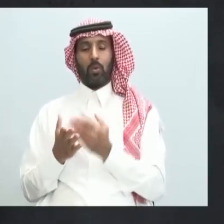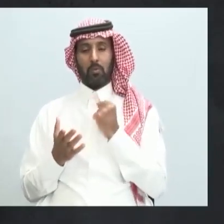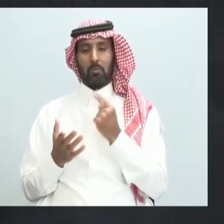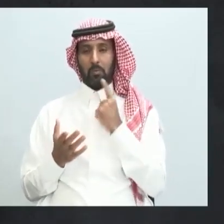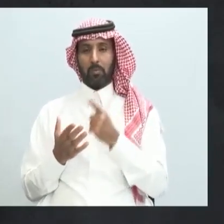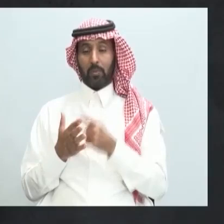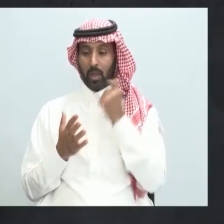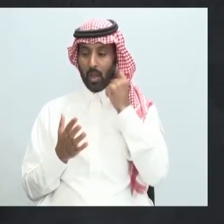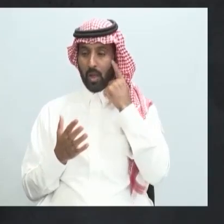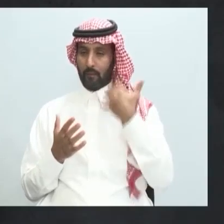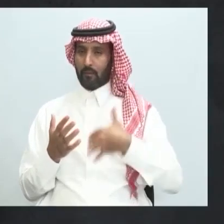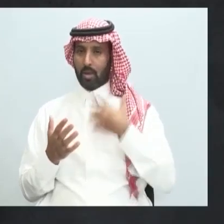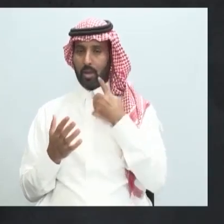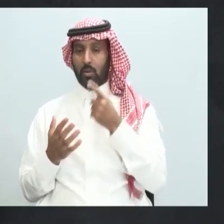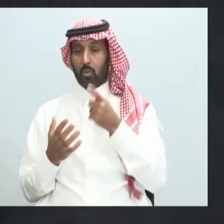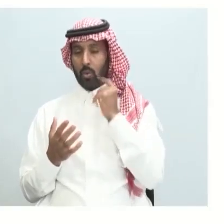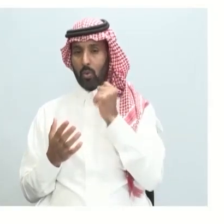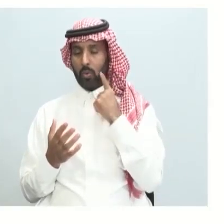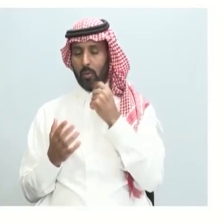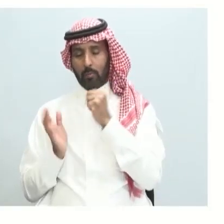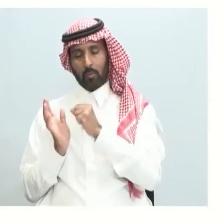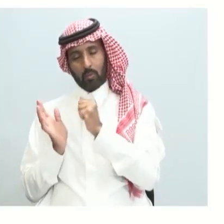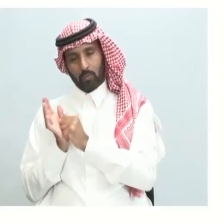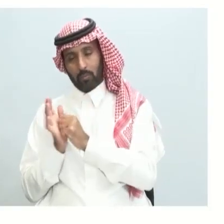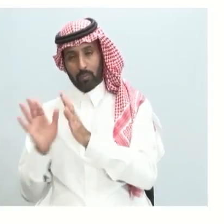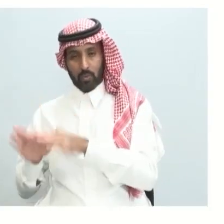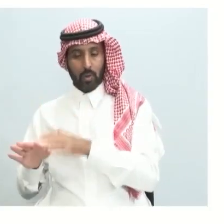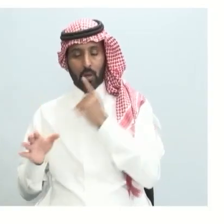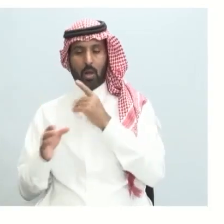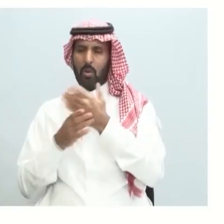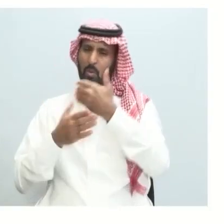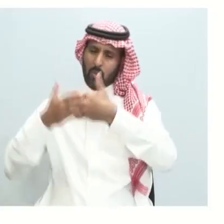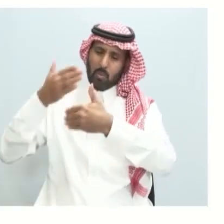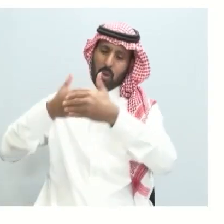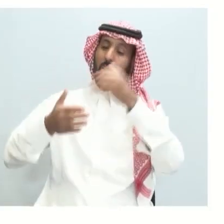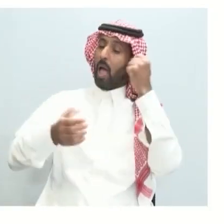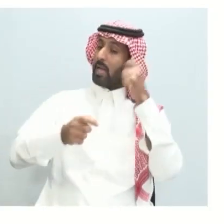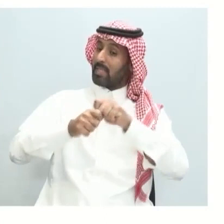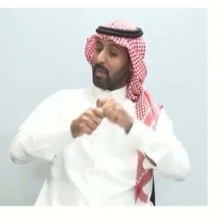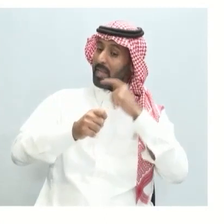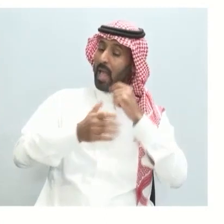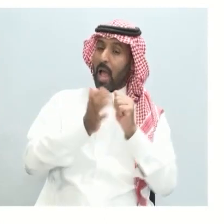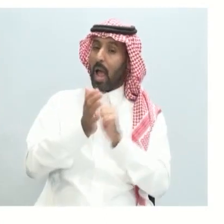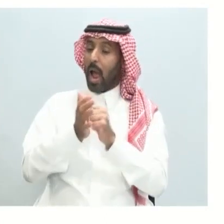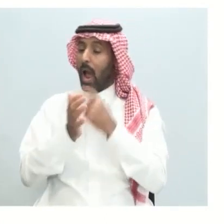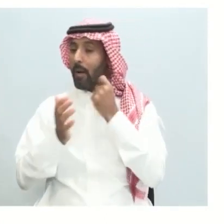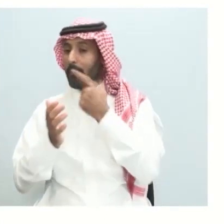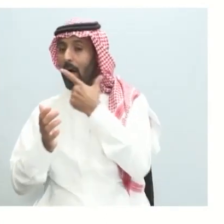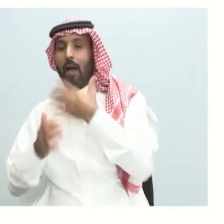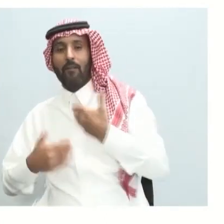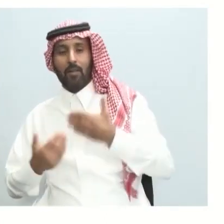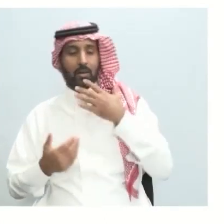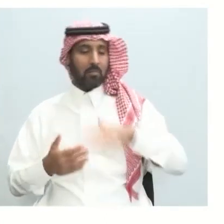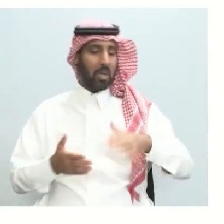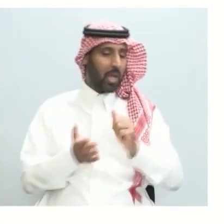is, you get the feeling that you are home. Bricks and mortar makes a house, but the laughter of children makes